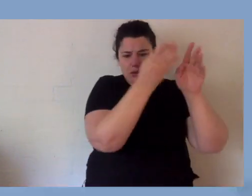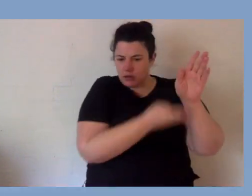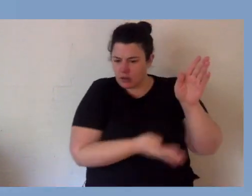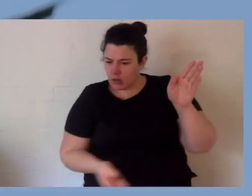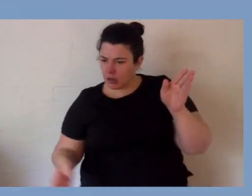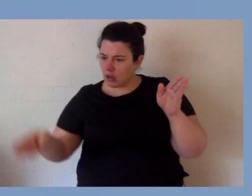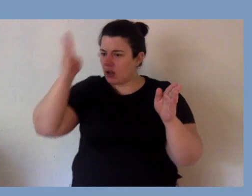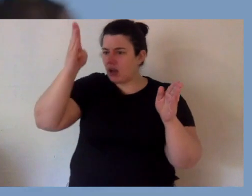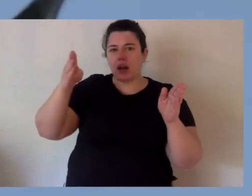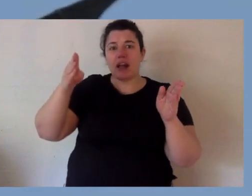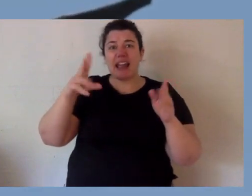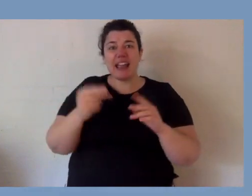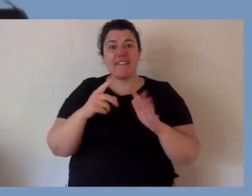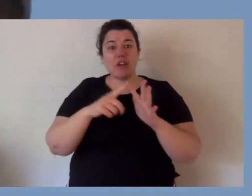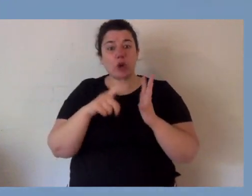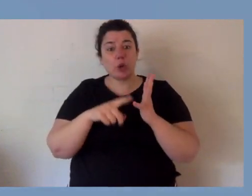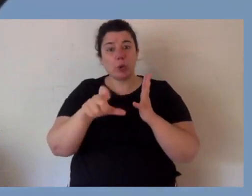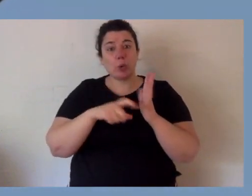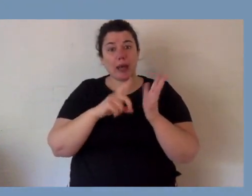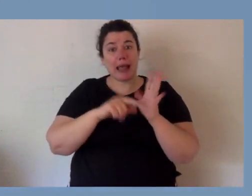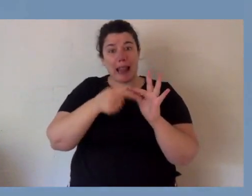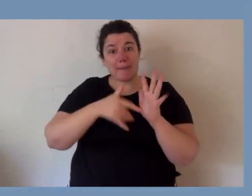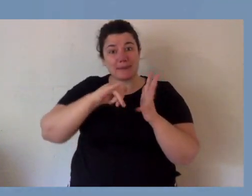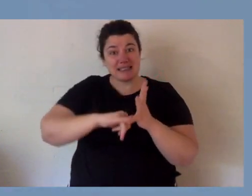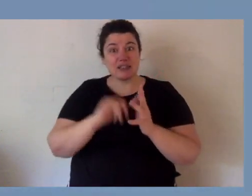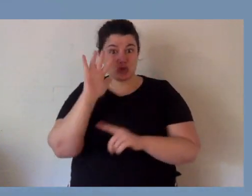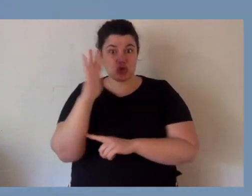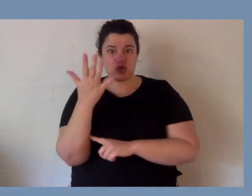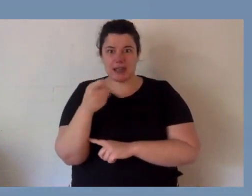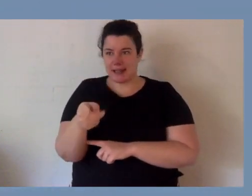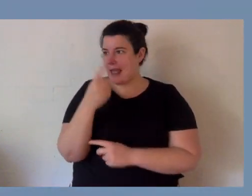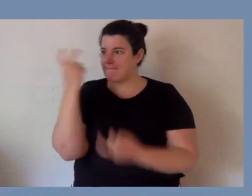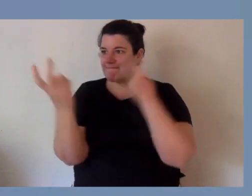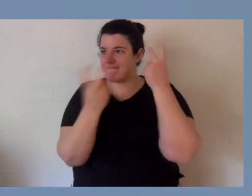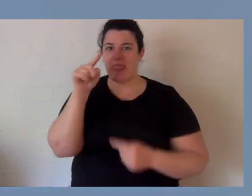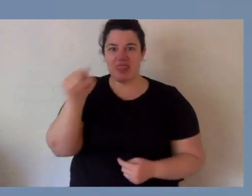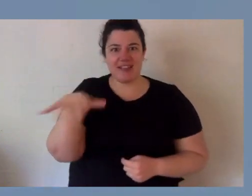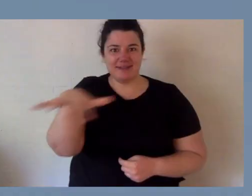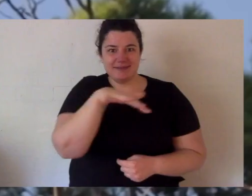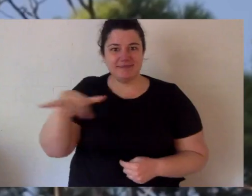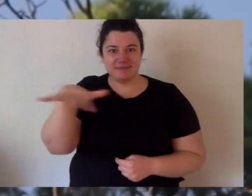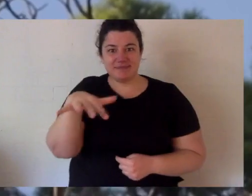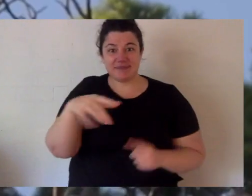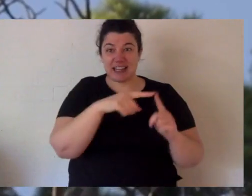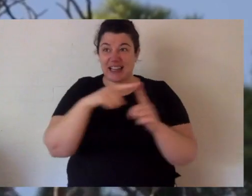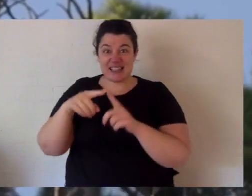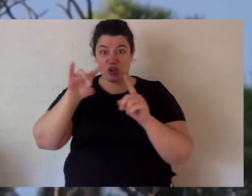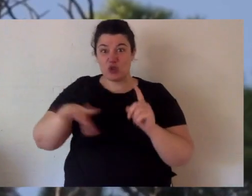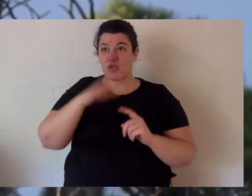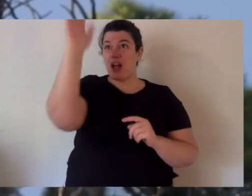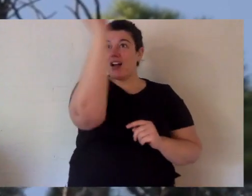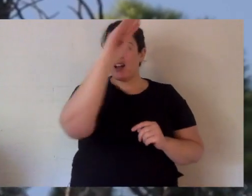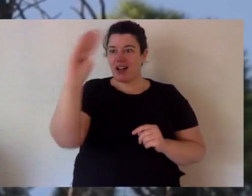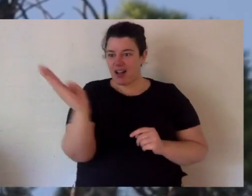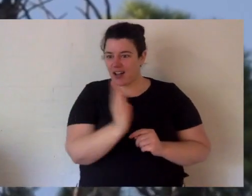the gullies that are between it. Anywhere there are eucalyptus trees that flower and provide nectar, that's where the bats live. And our East